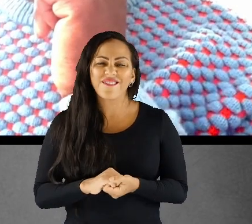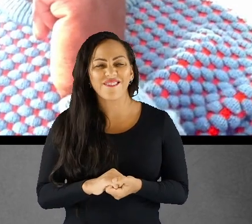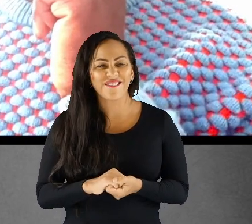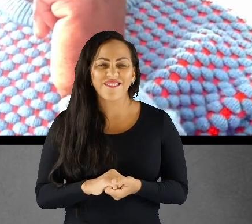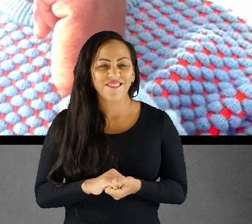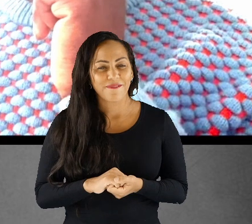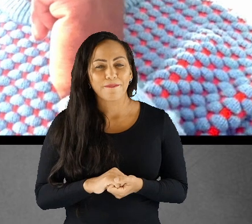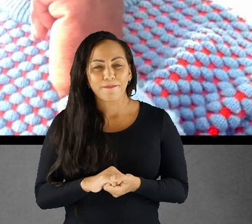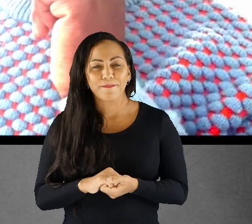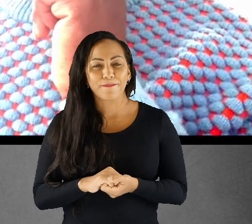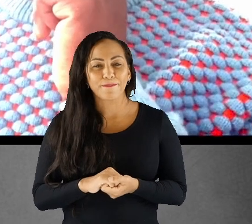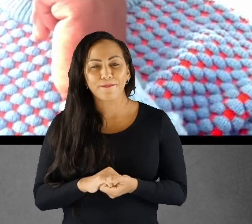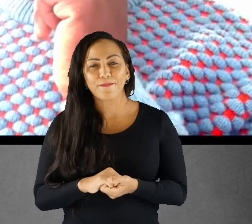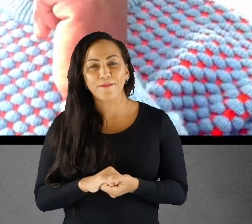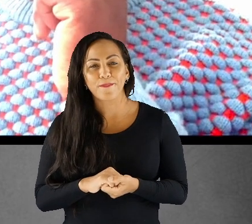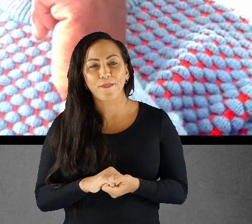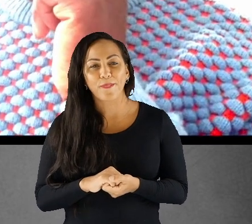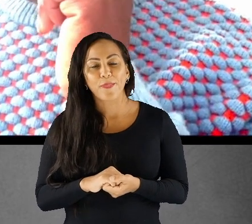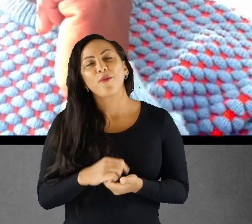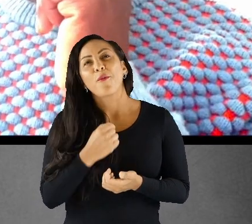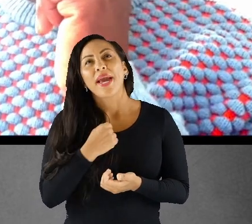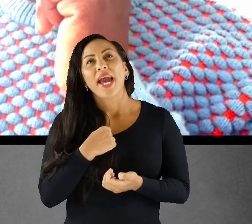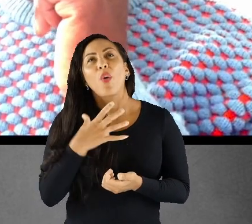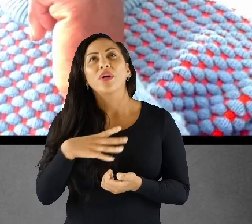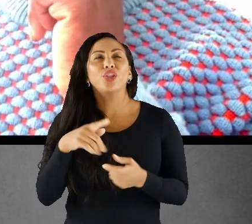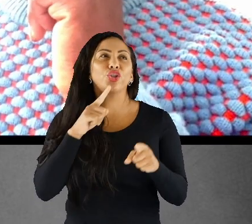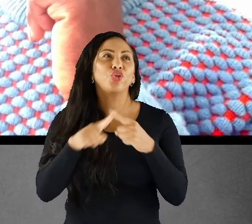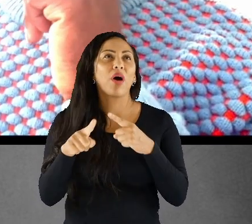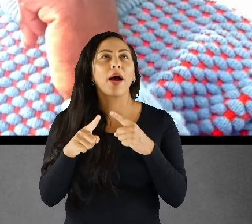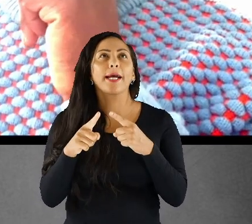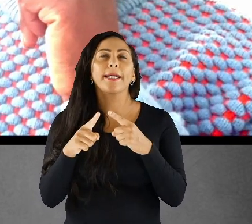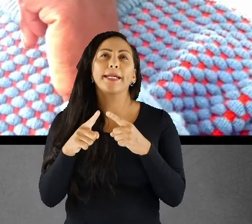Onyx stuff. For me, it was just to try,